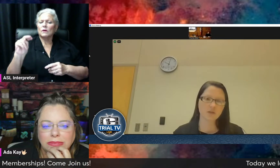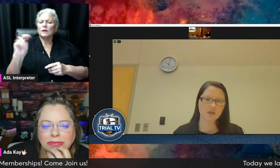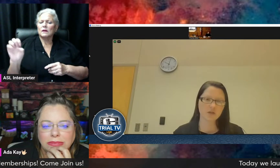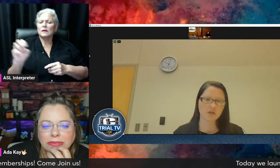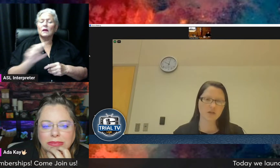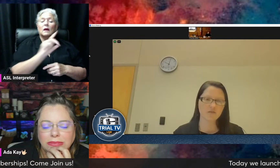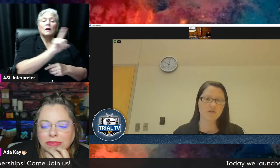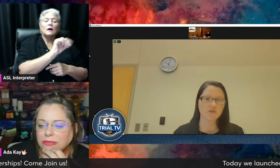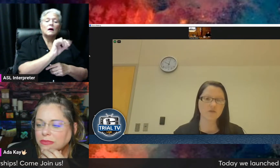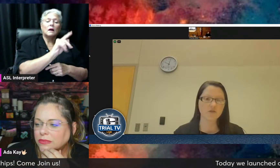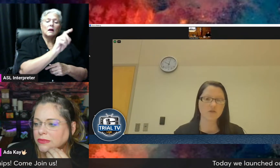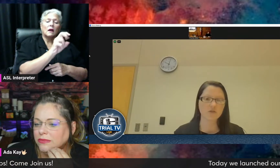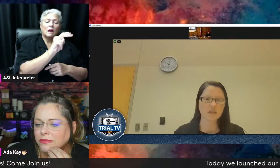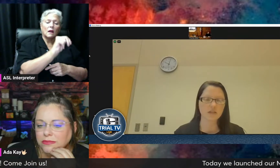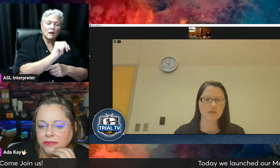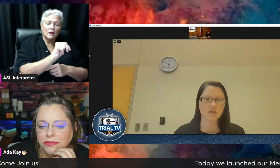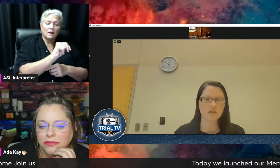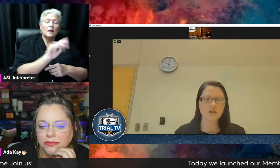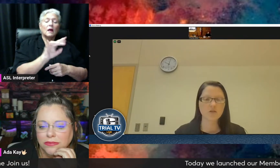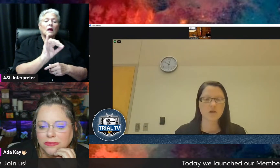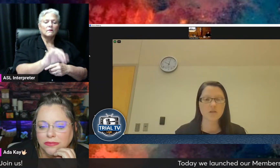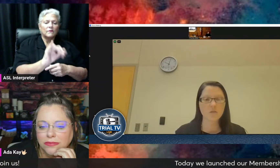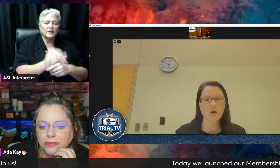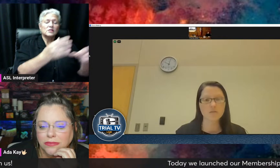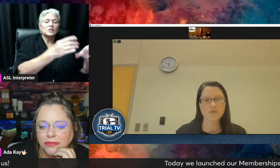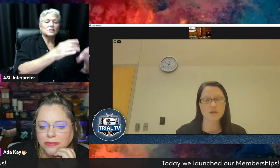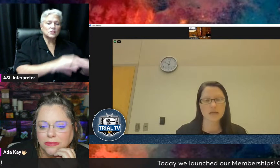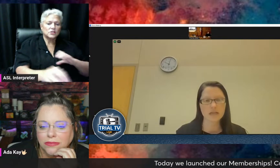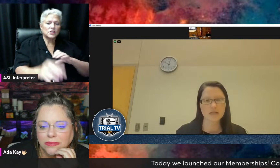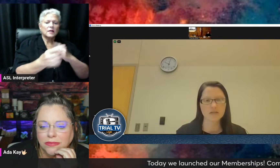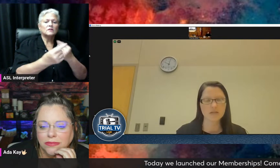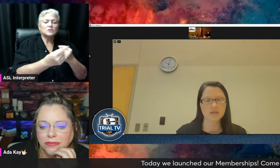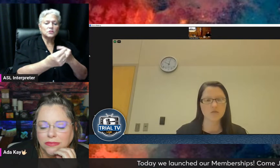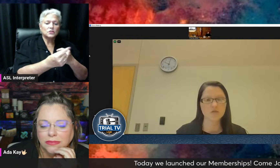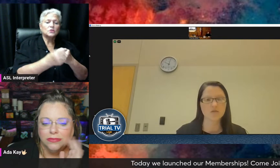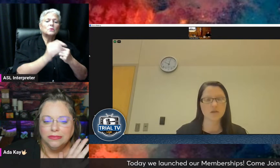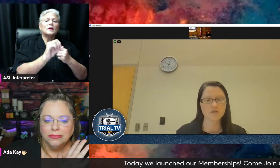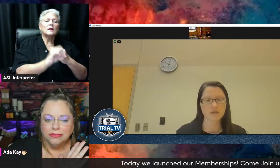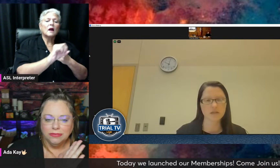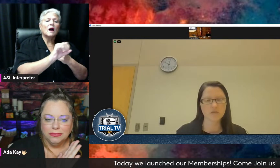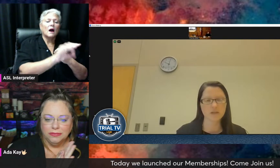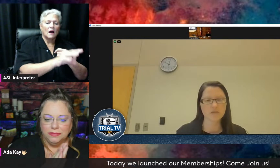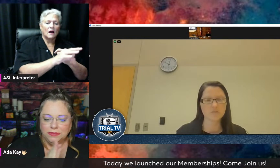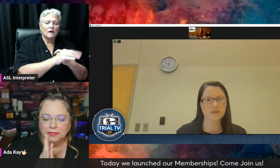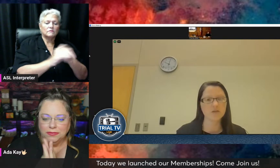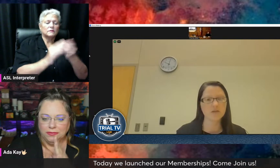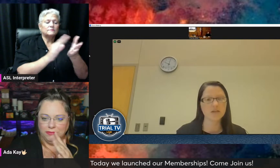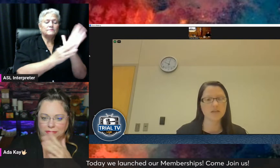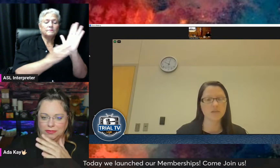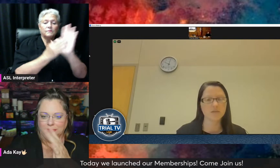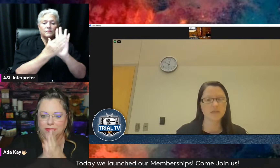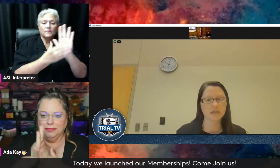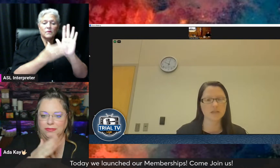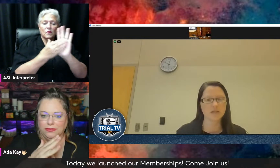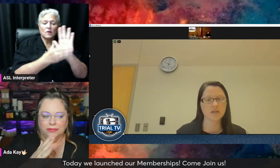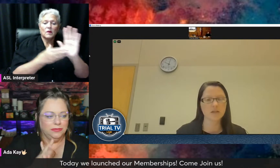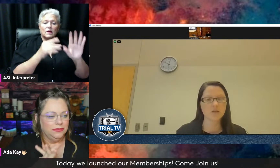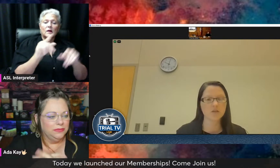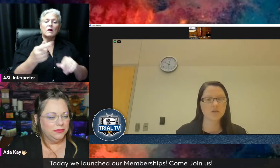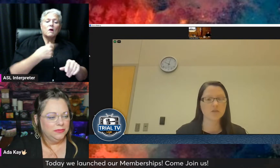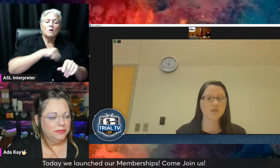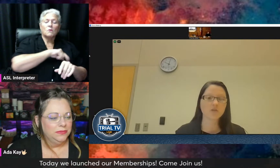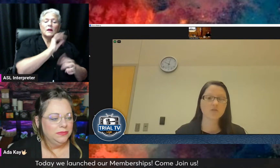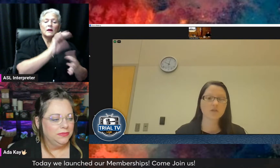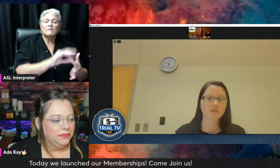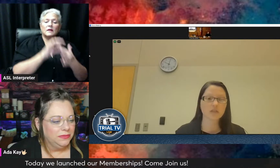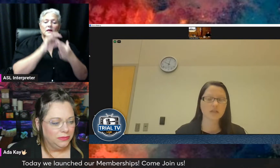chance reproduction of the friction ridge skin. So on the palms of our hands and the soles of our feet, we have a specialized type of skin